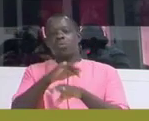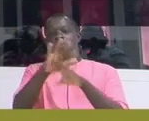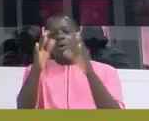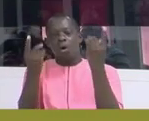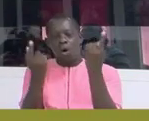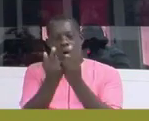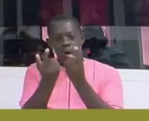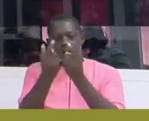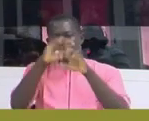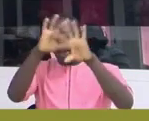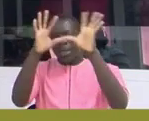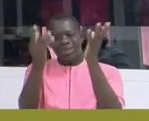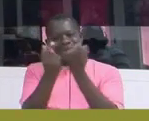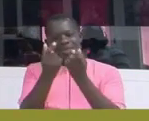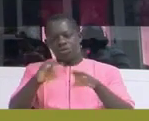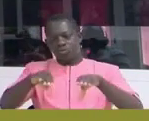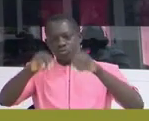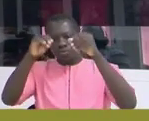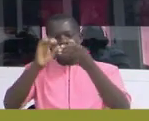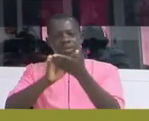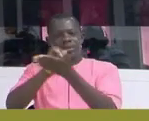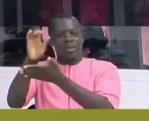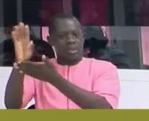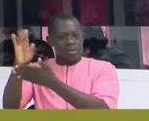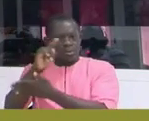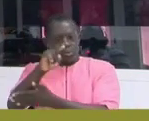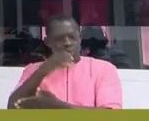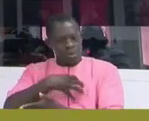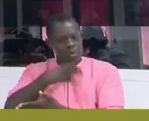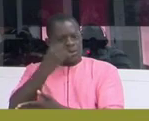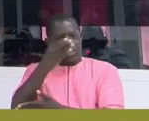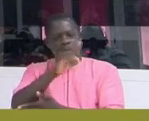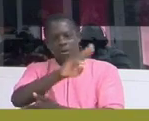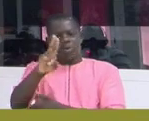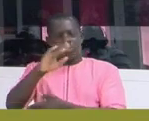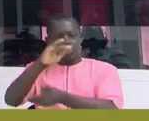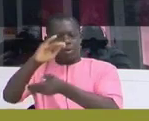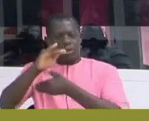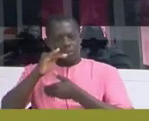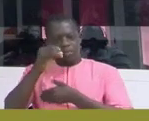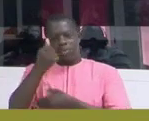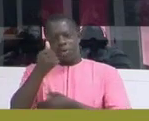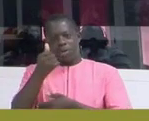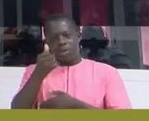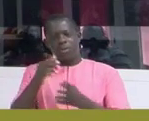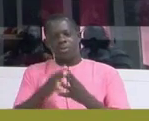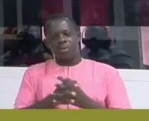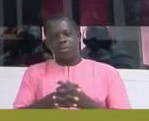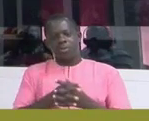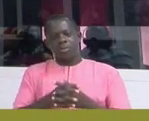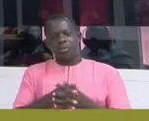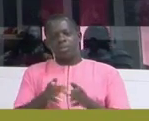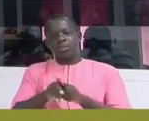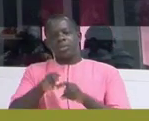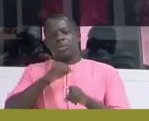that." He asked for all the son that you have supplied are you telling me that you have not collected the